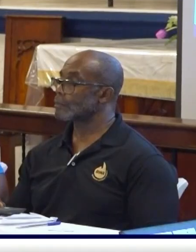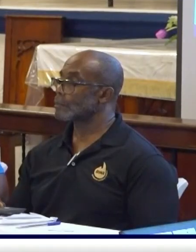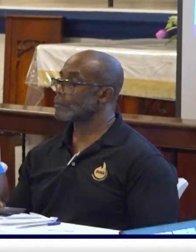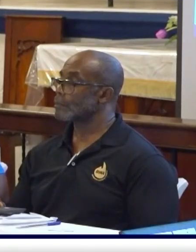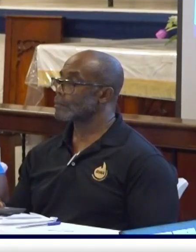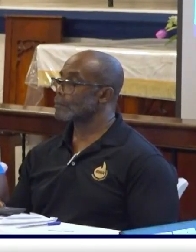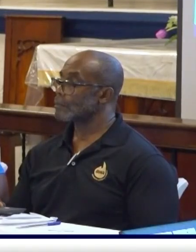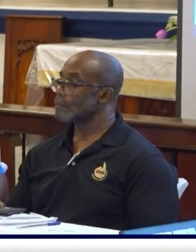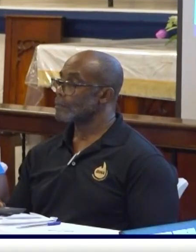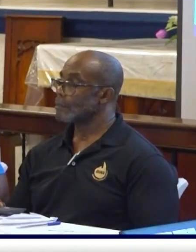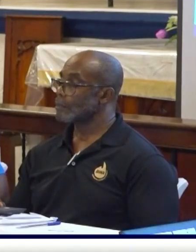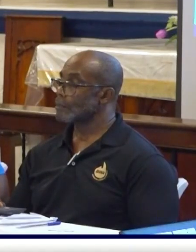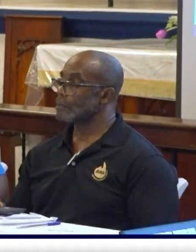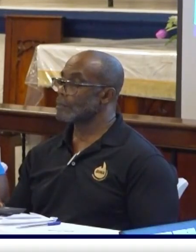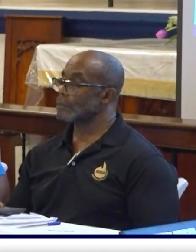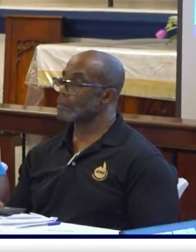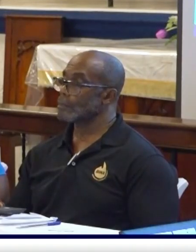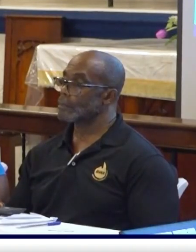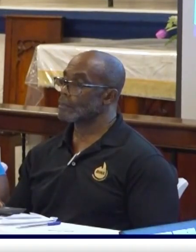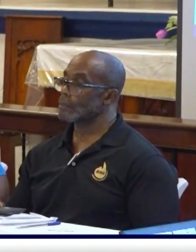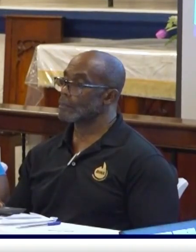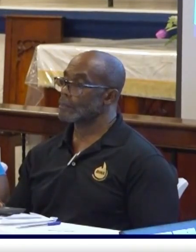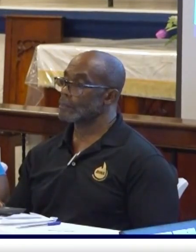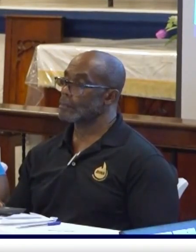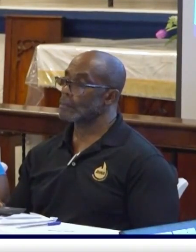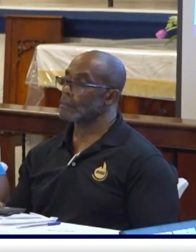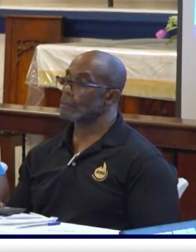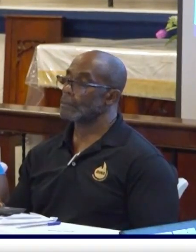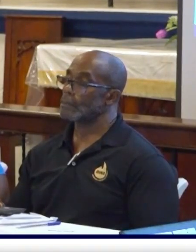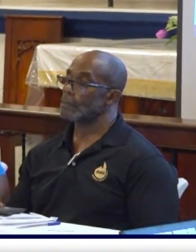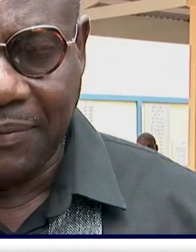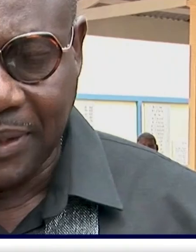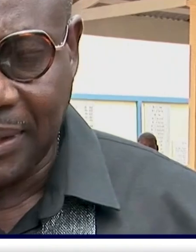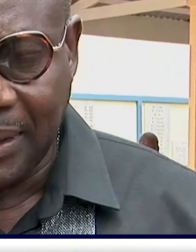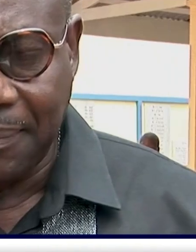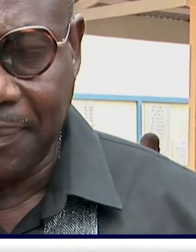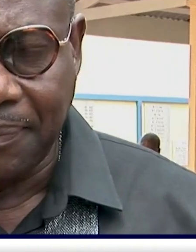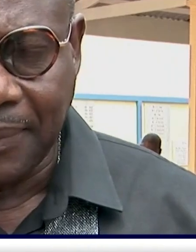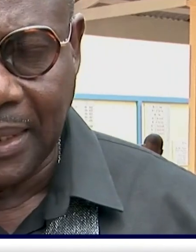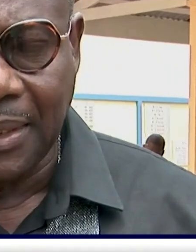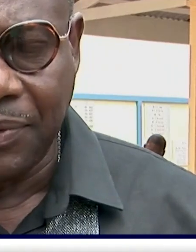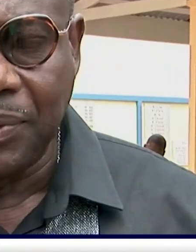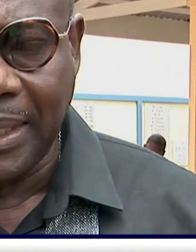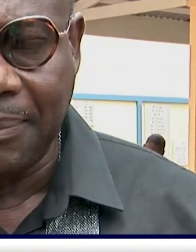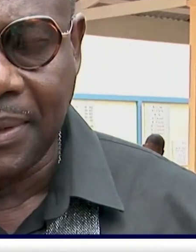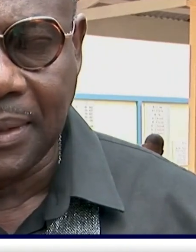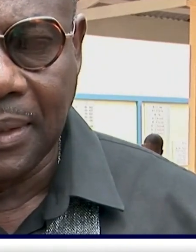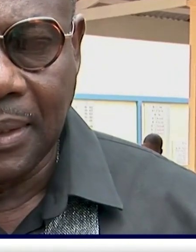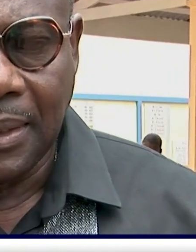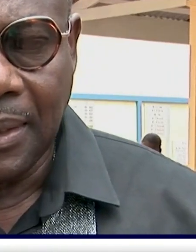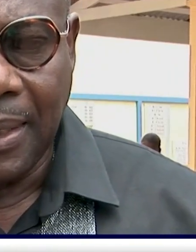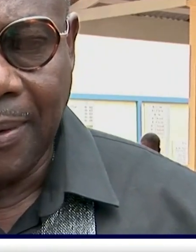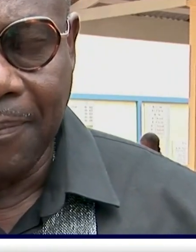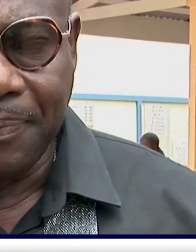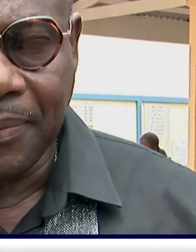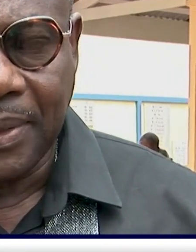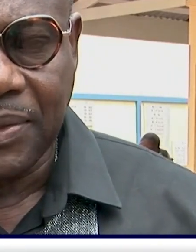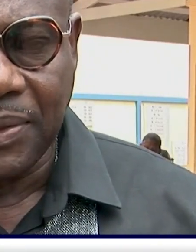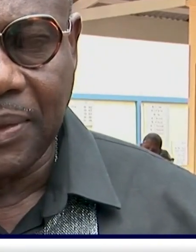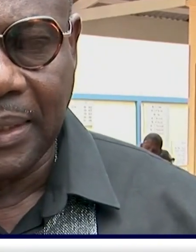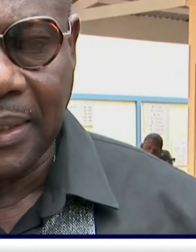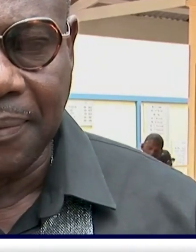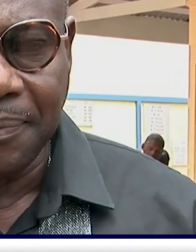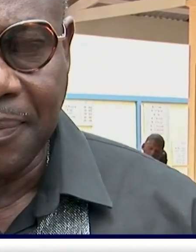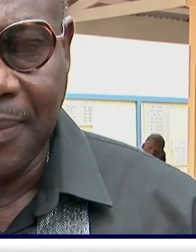to upgrade the South Coast sewage treatment plant. A political analyst comments on new developments with the opposition Democratic